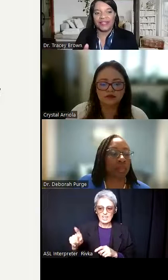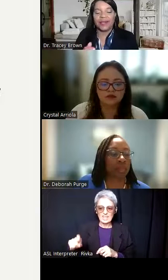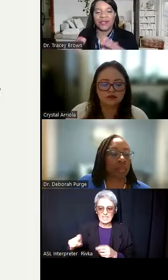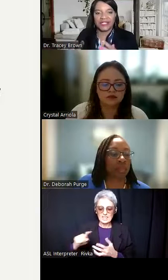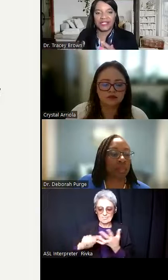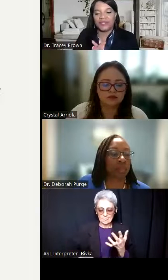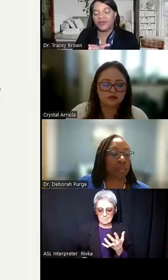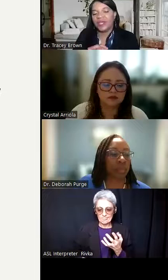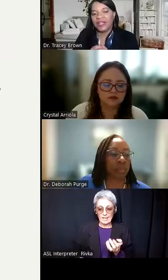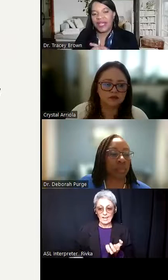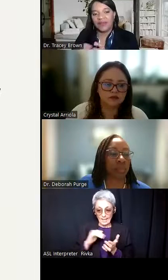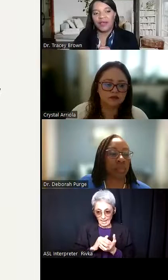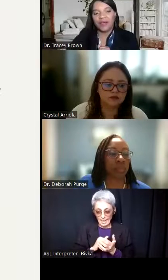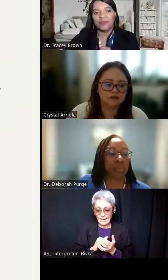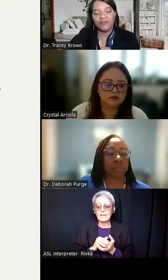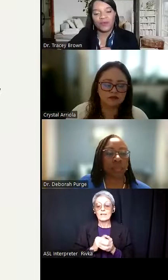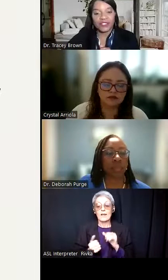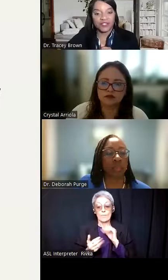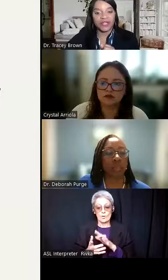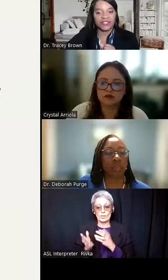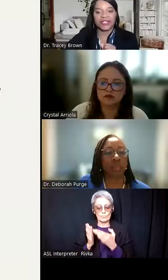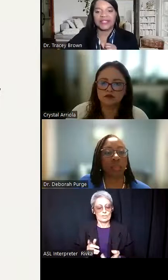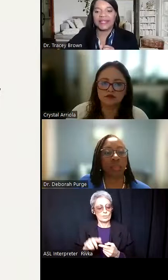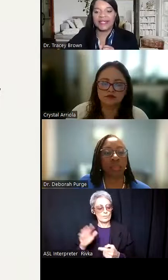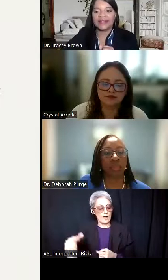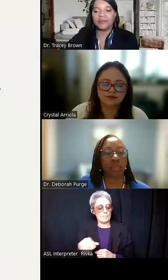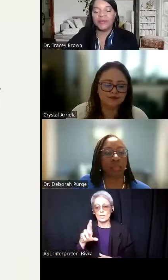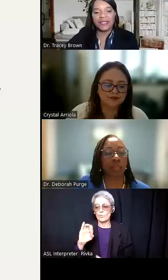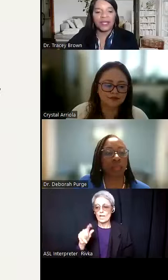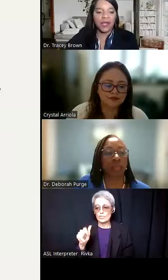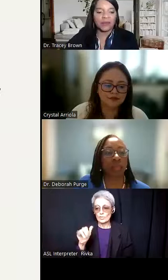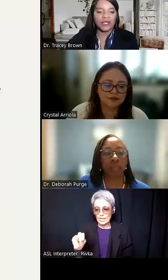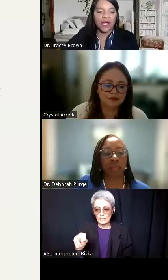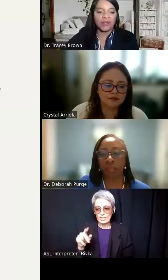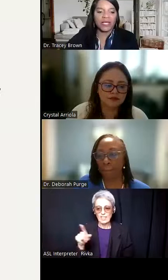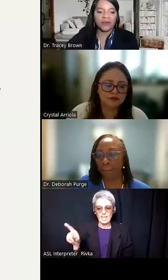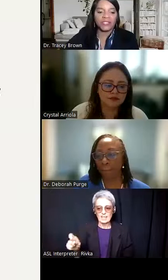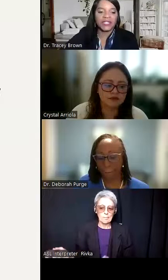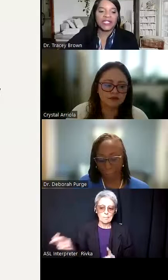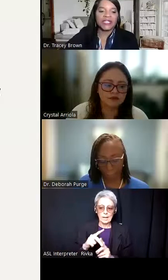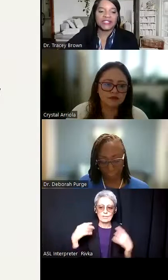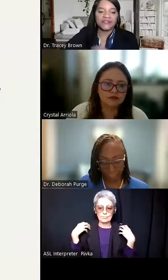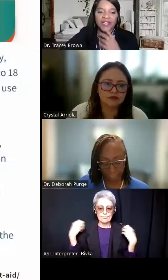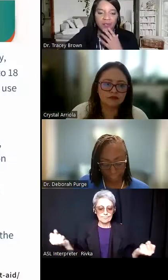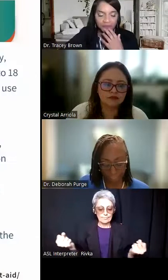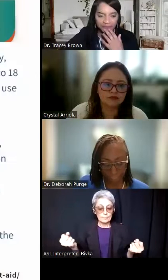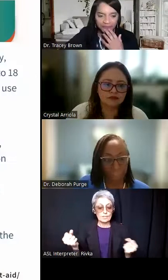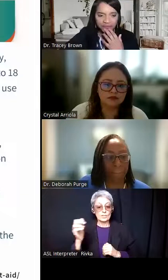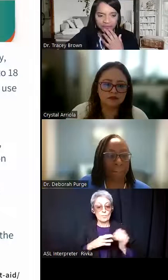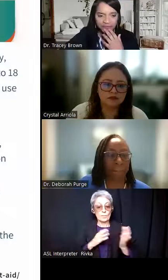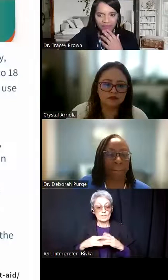again, that brings them to that restoration that they need. So building that common language is